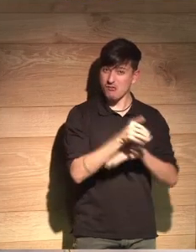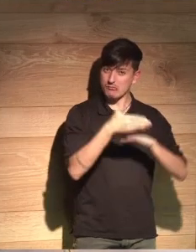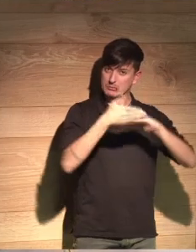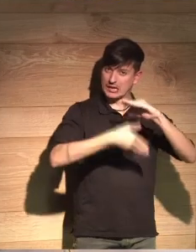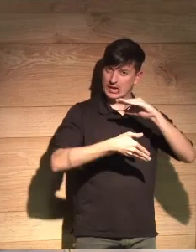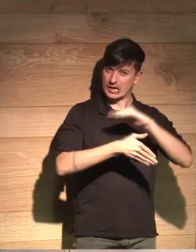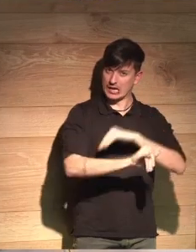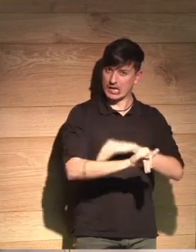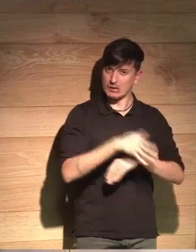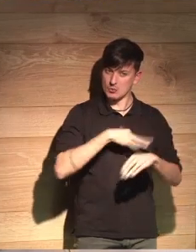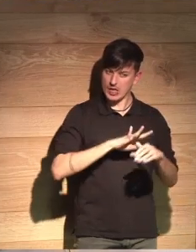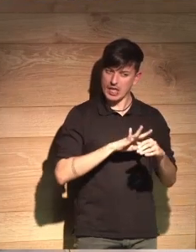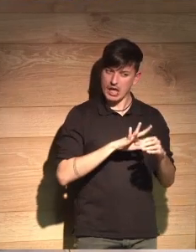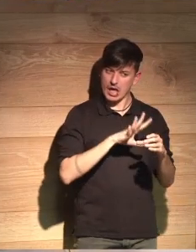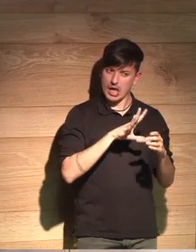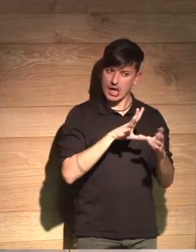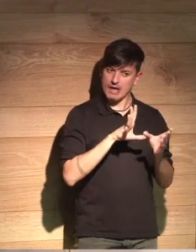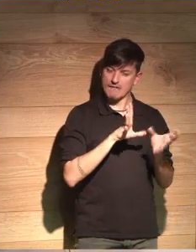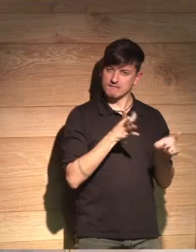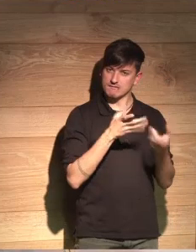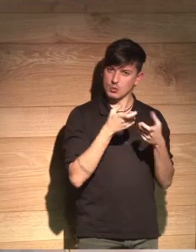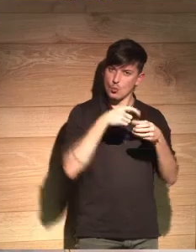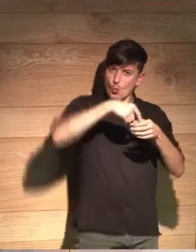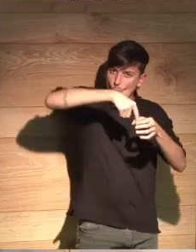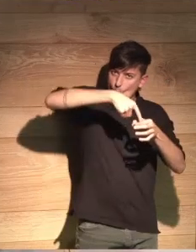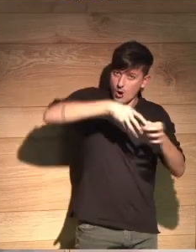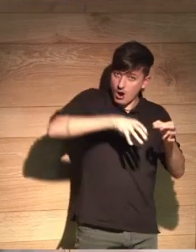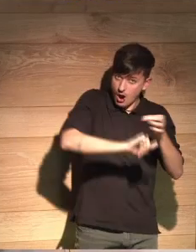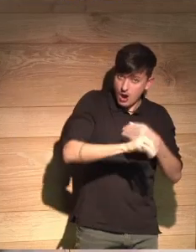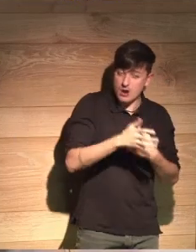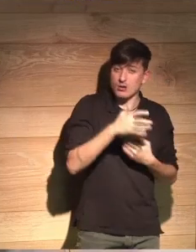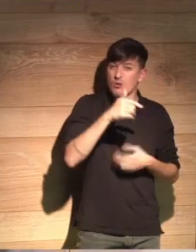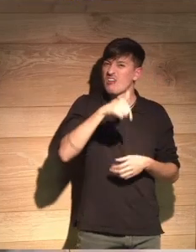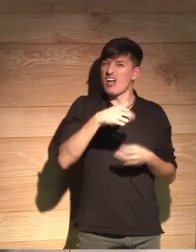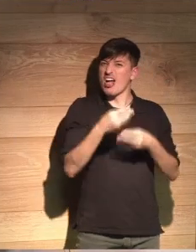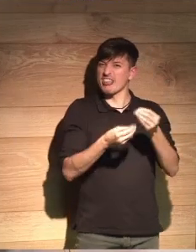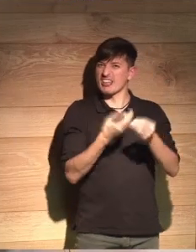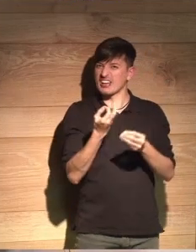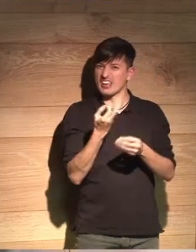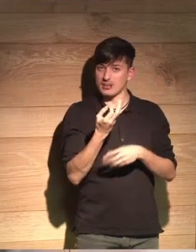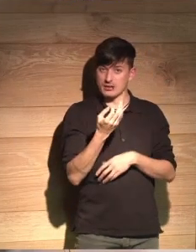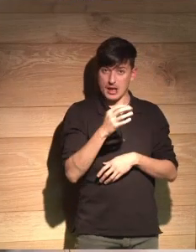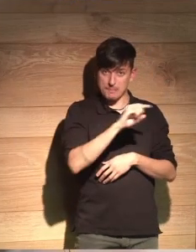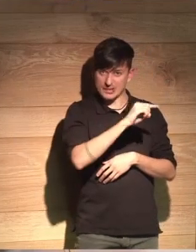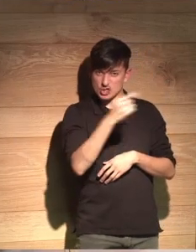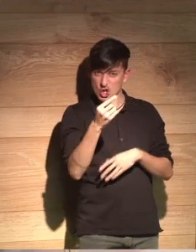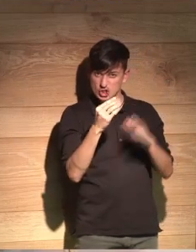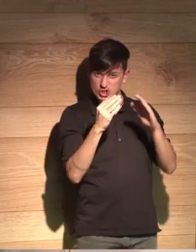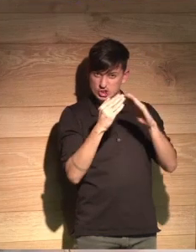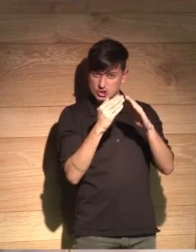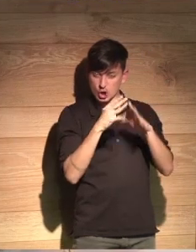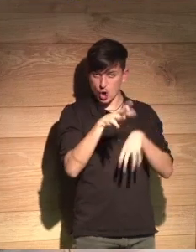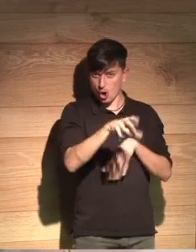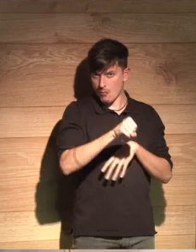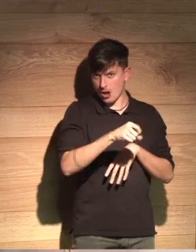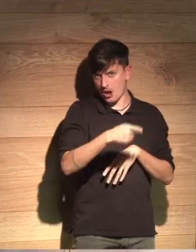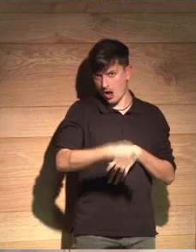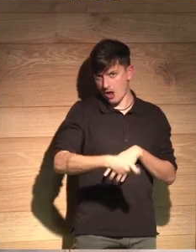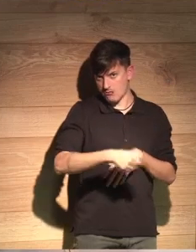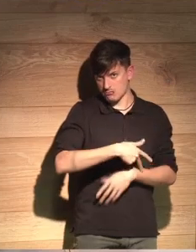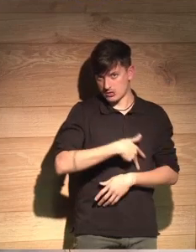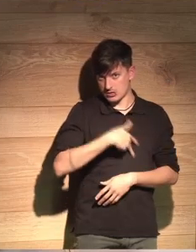But they have a deadline for that. We can solve this out. And what they do, for example, is, they